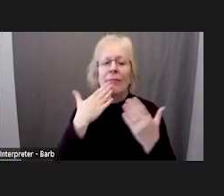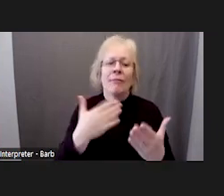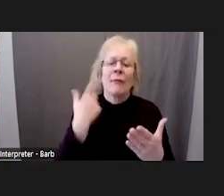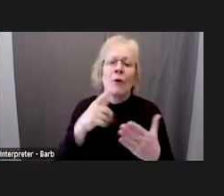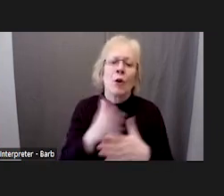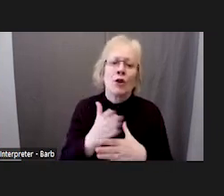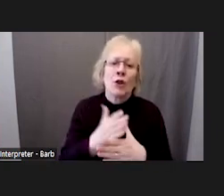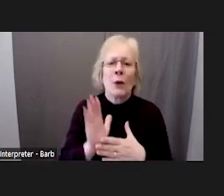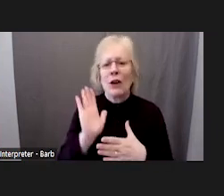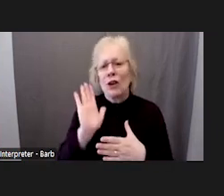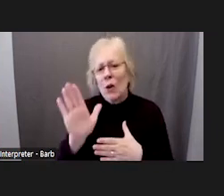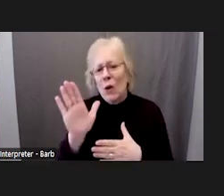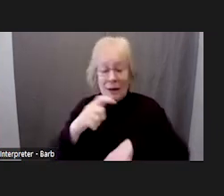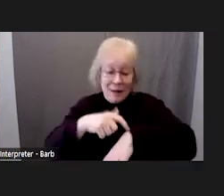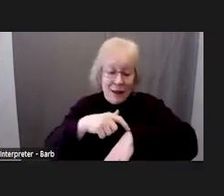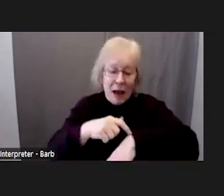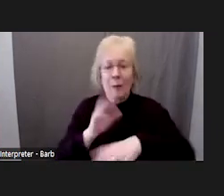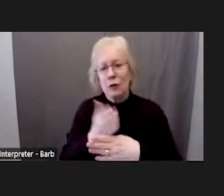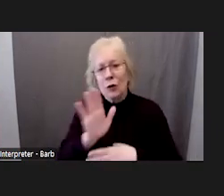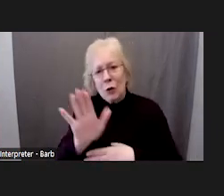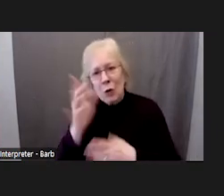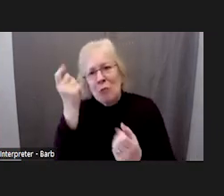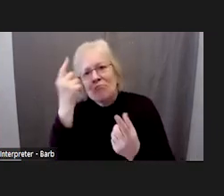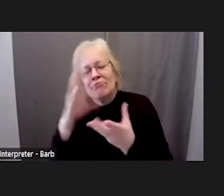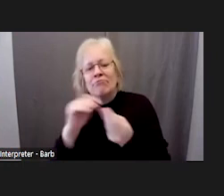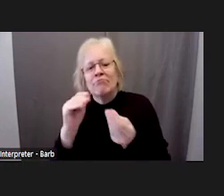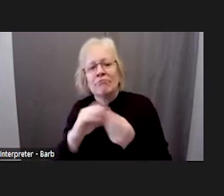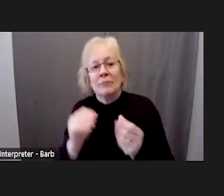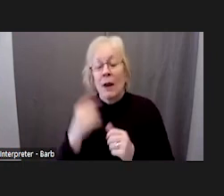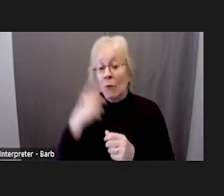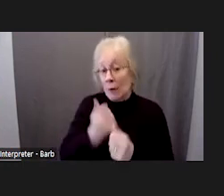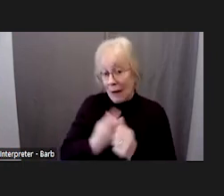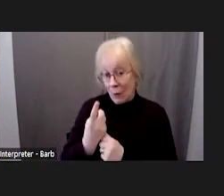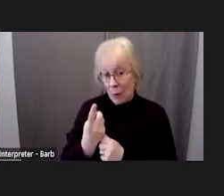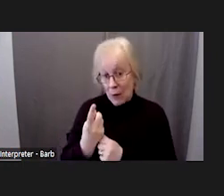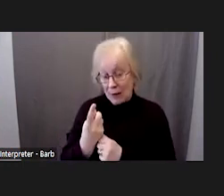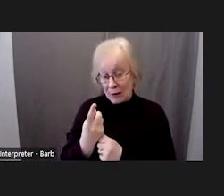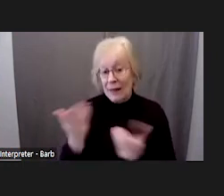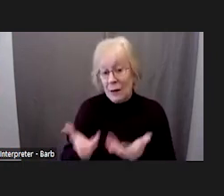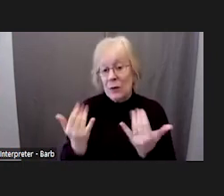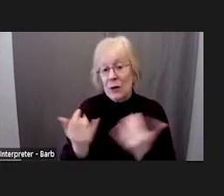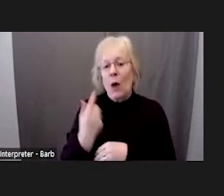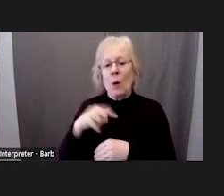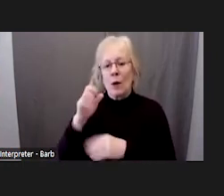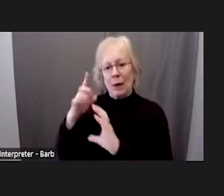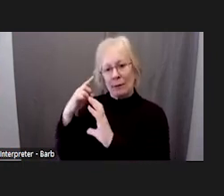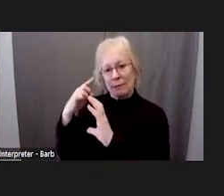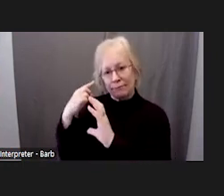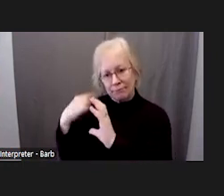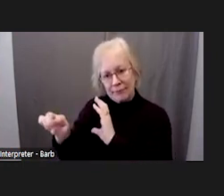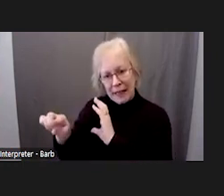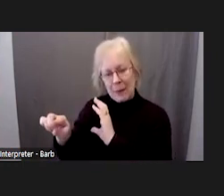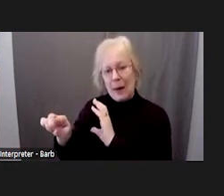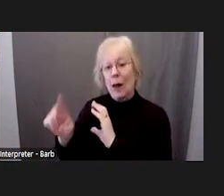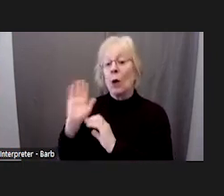time and insights. And for everyone that was attending today, we will be following up with an email and sharing a link to the recording and